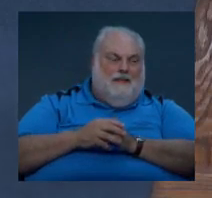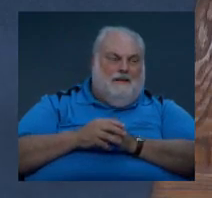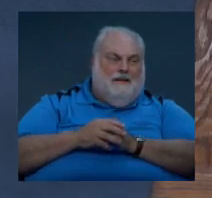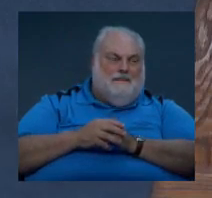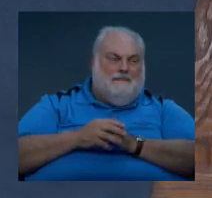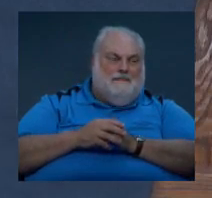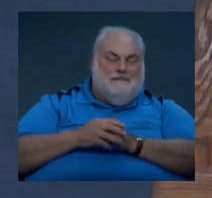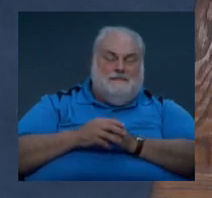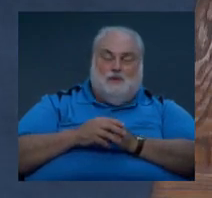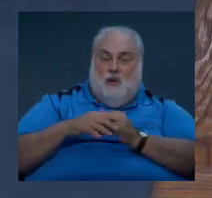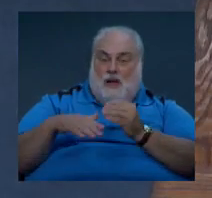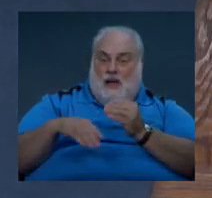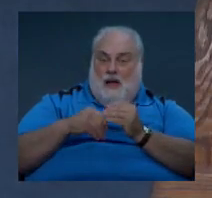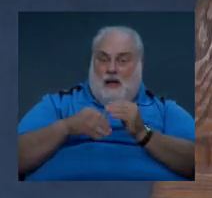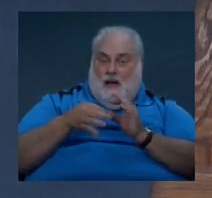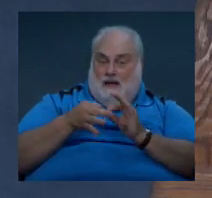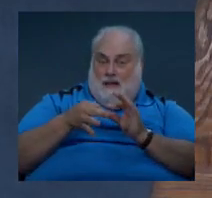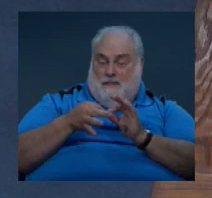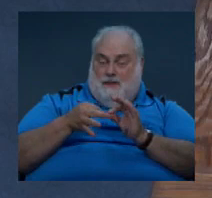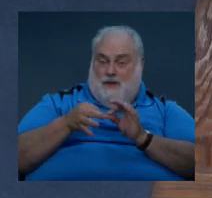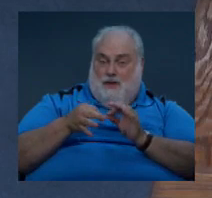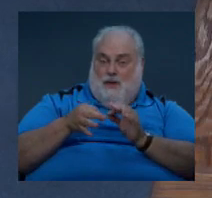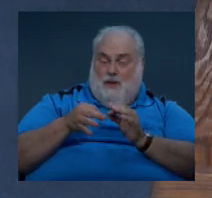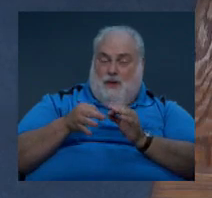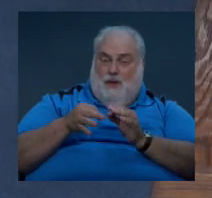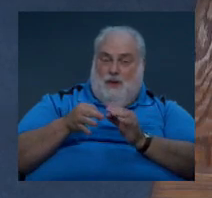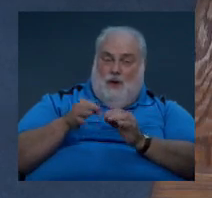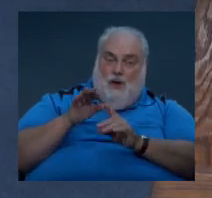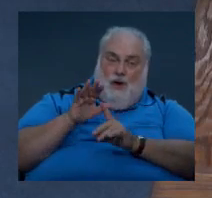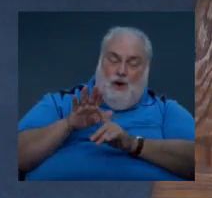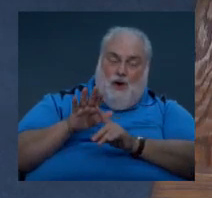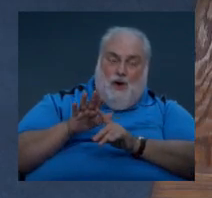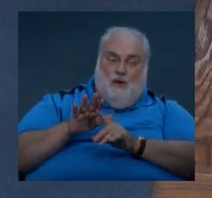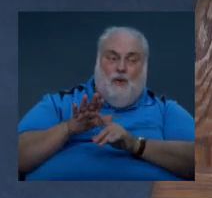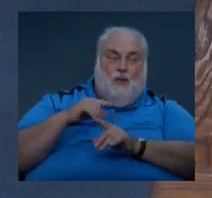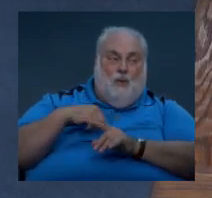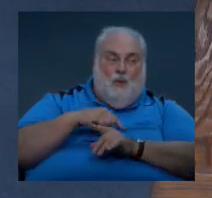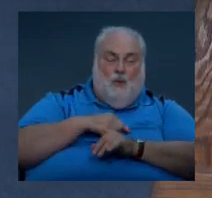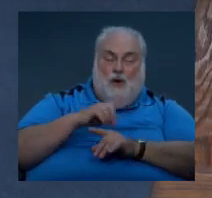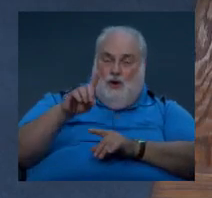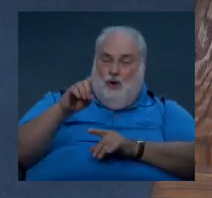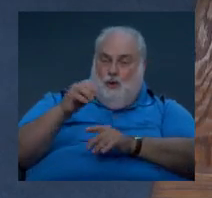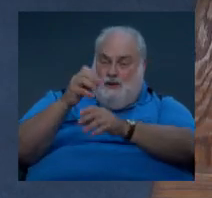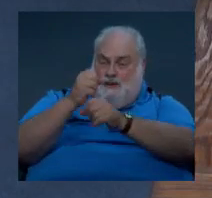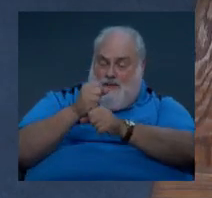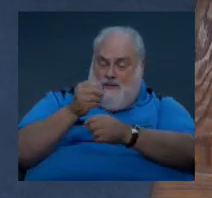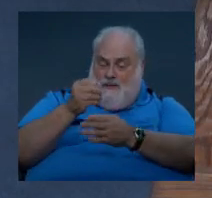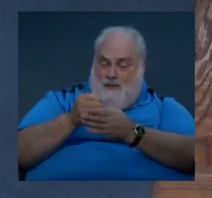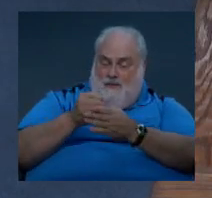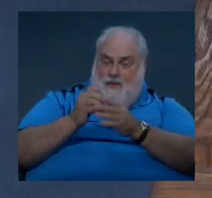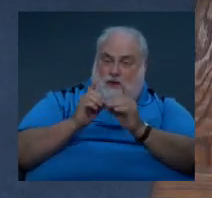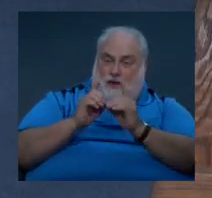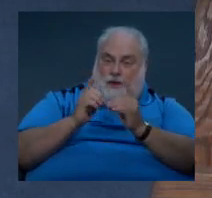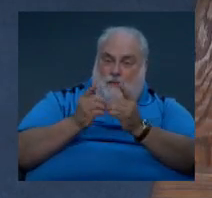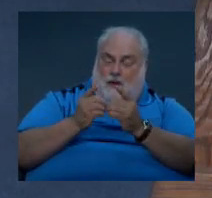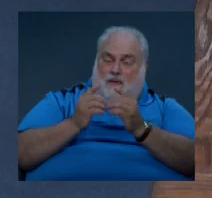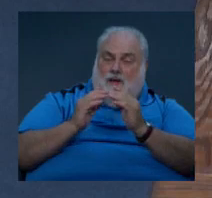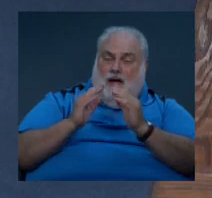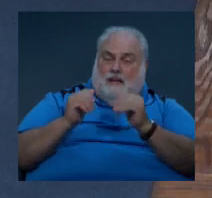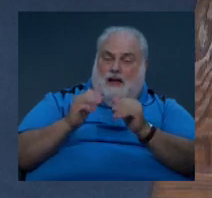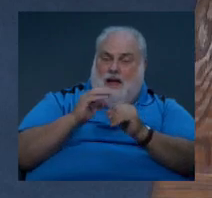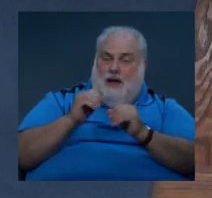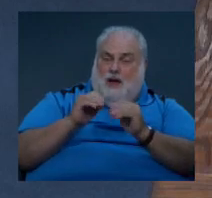Just to piggyback off of what Ms. Merritt talked about, we do receive funding from the Department of Housing and Urban